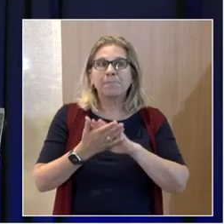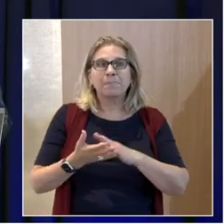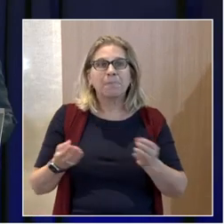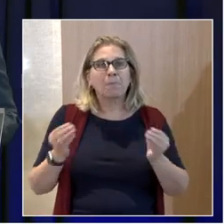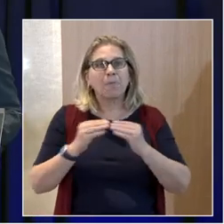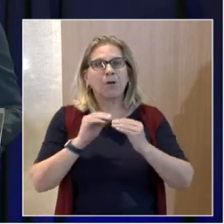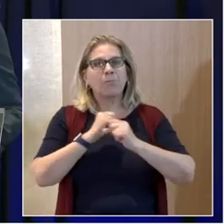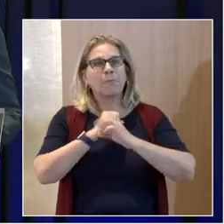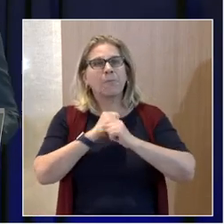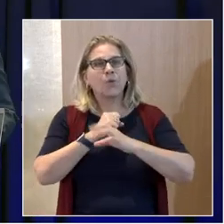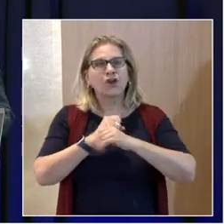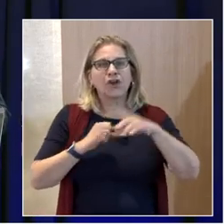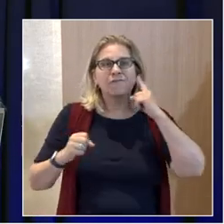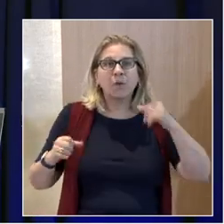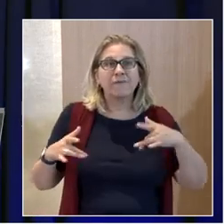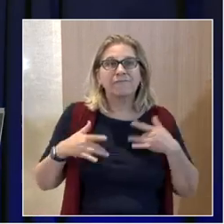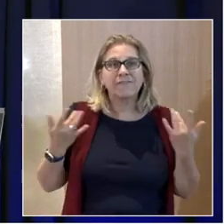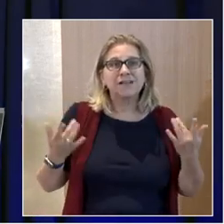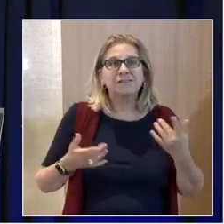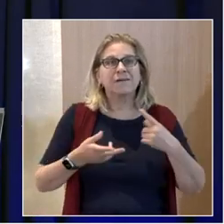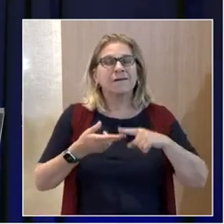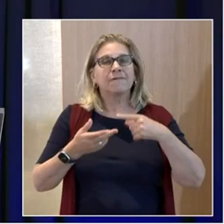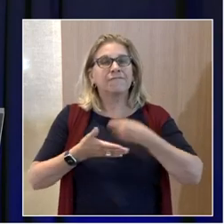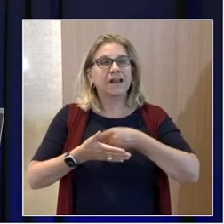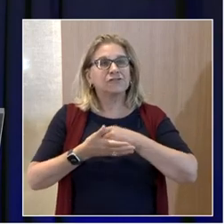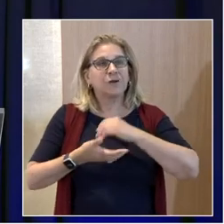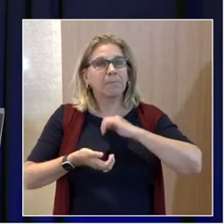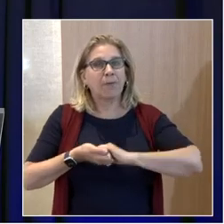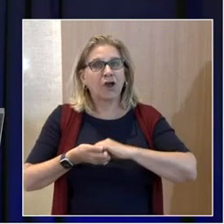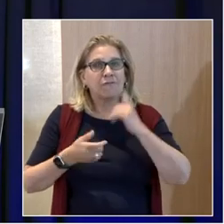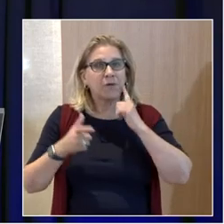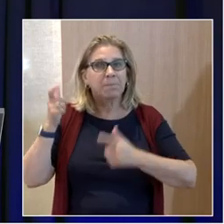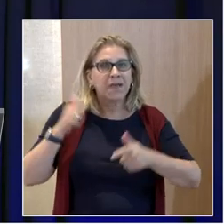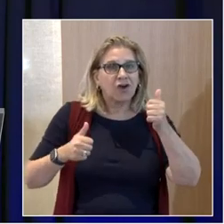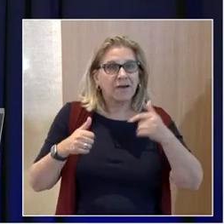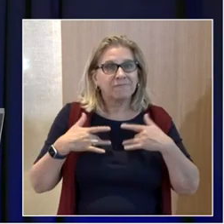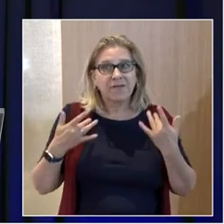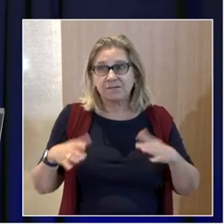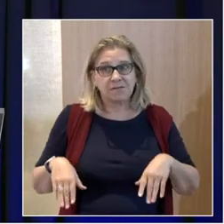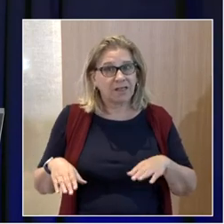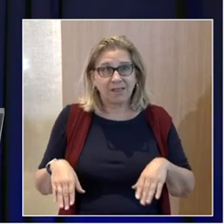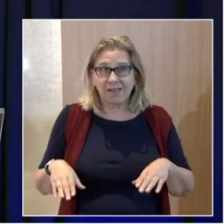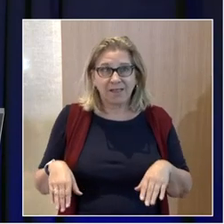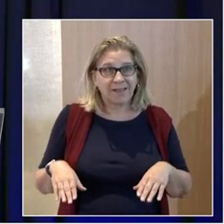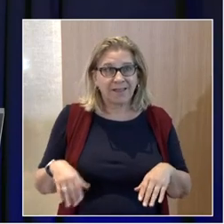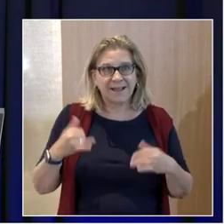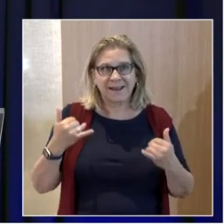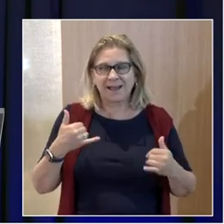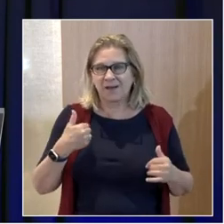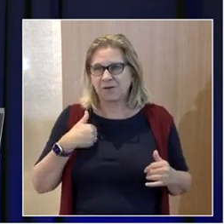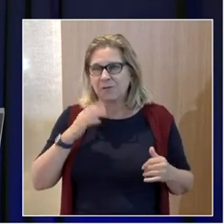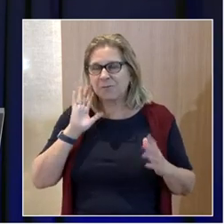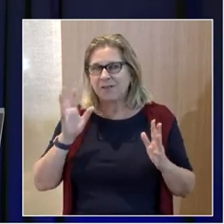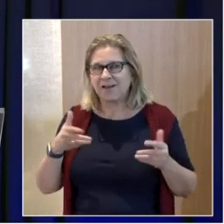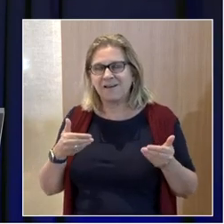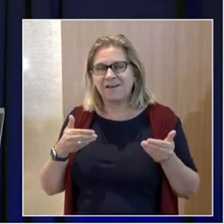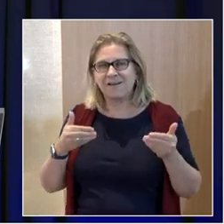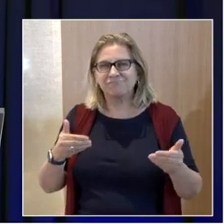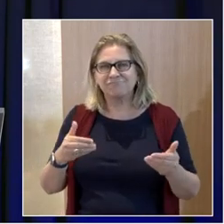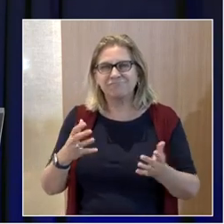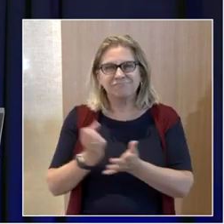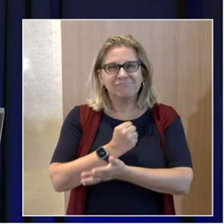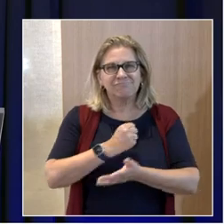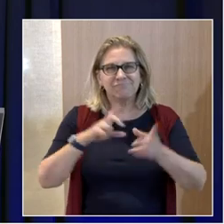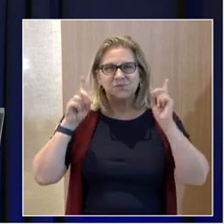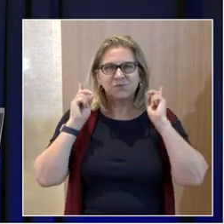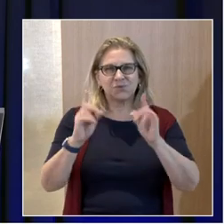financial partner in big events. We haven't really done that, but we're doing that now. We also will double